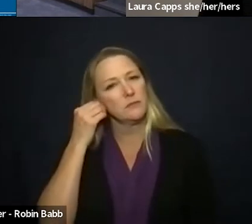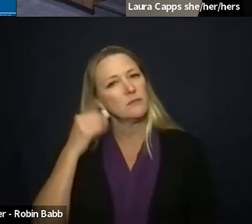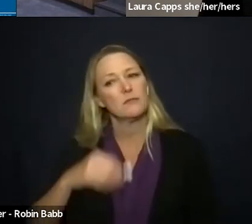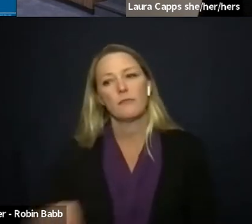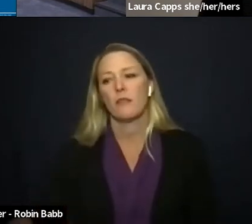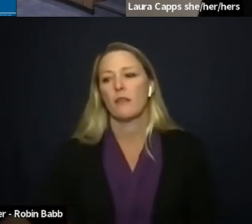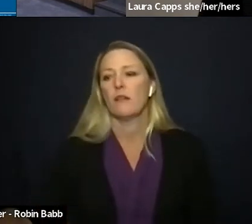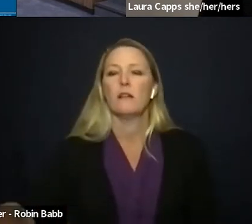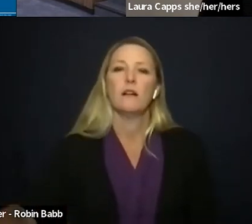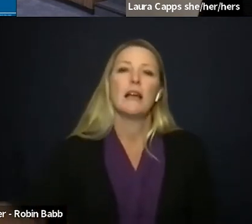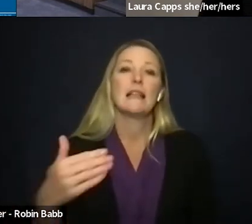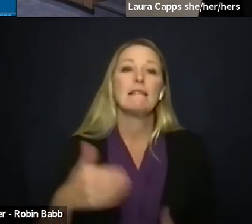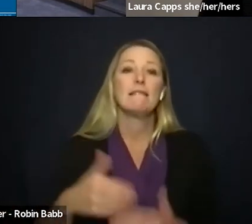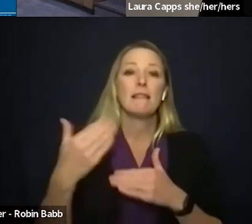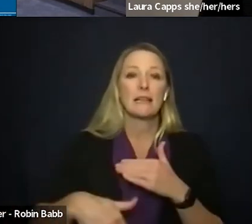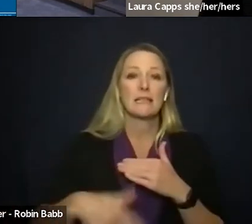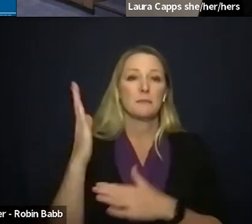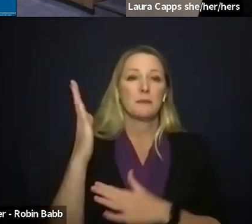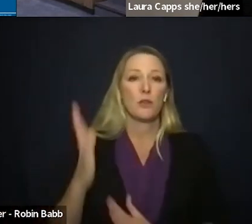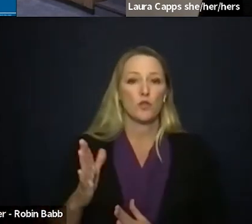speaker is daniel gonzalez